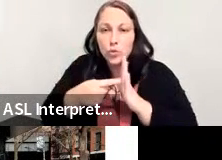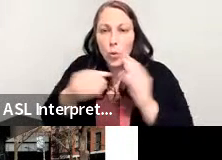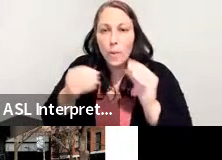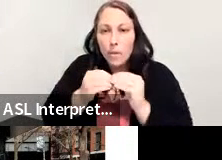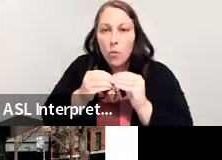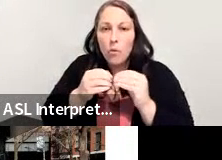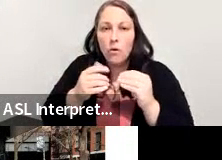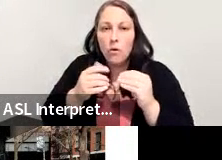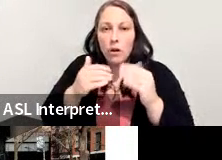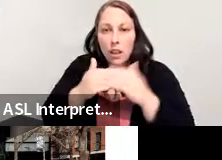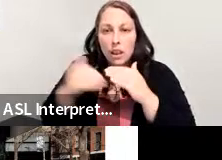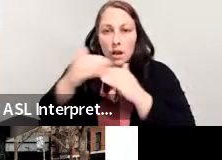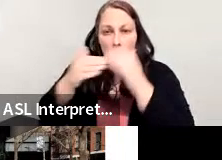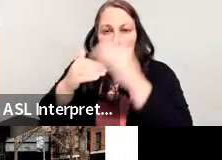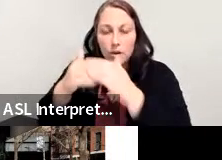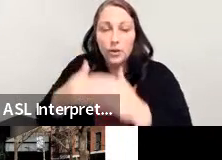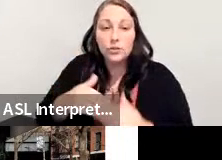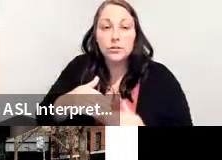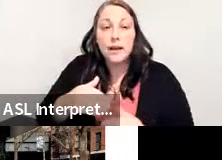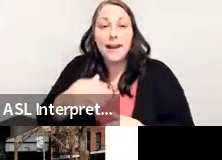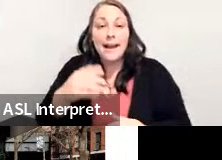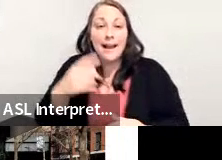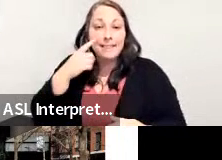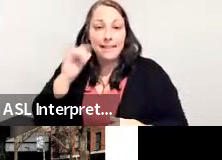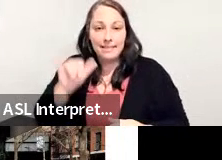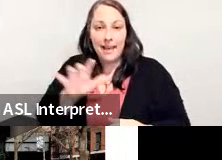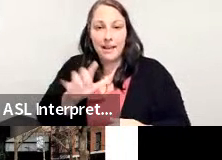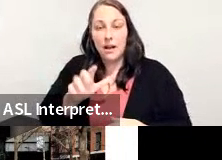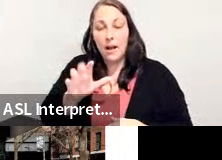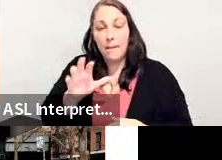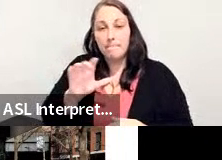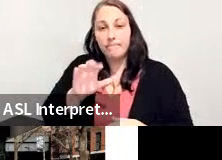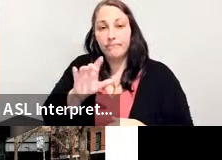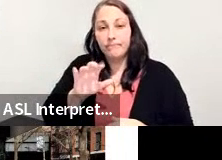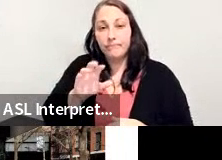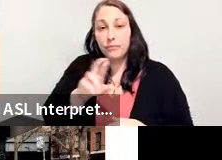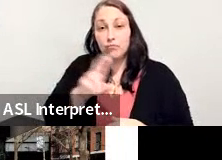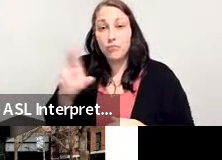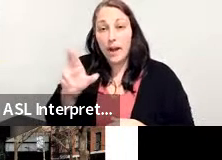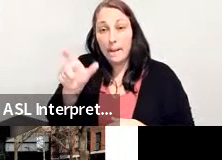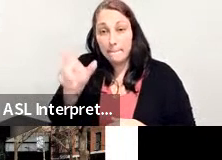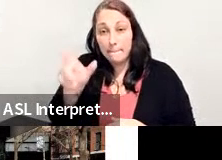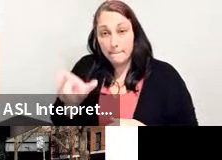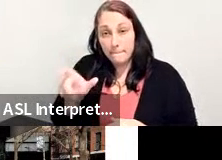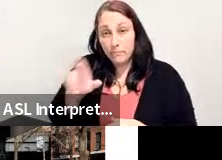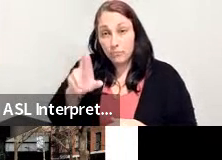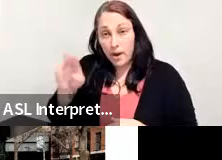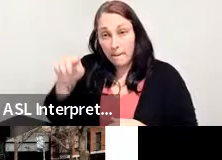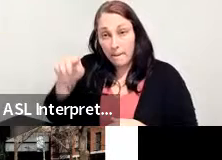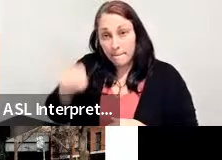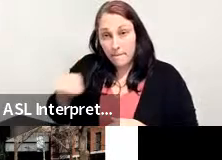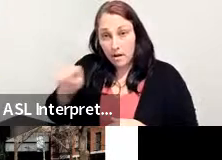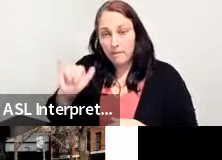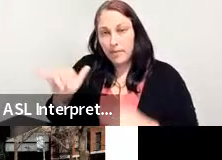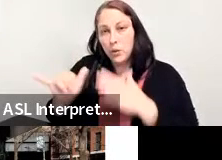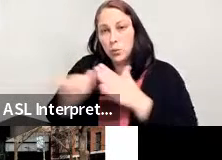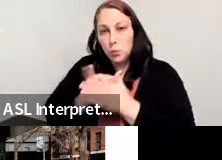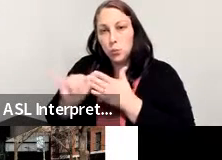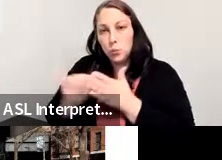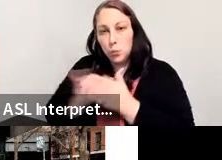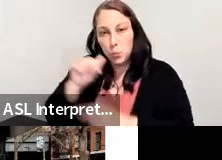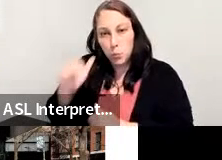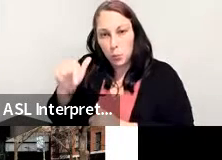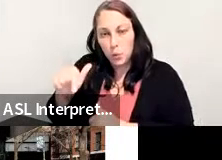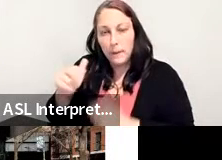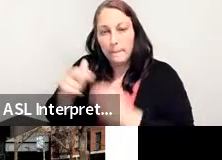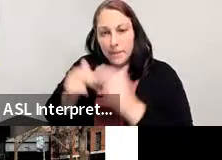the Chelsea neighborhood of New York. And here at the top, the same building close up